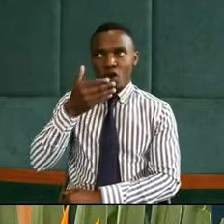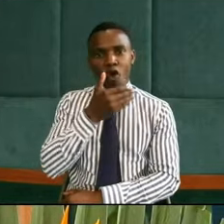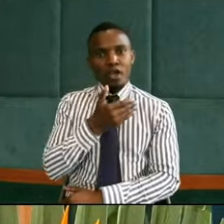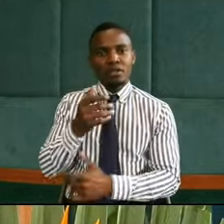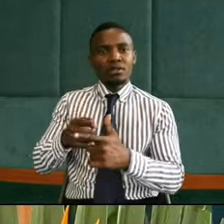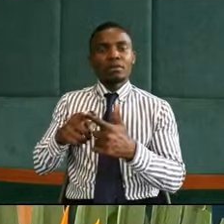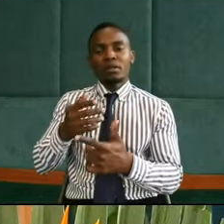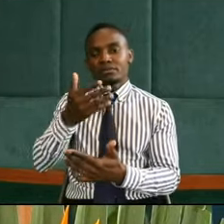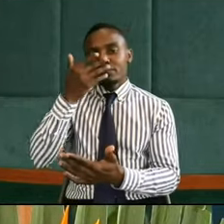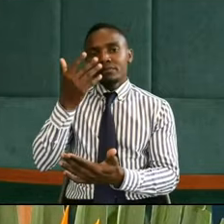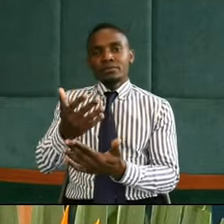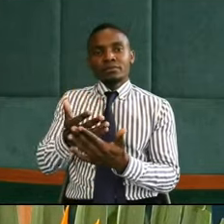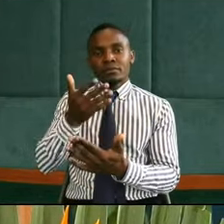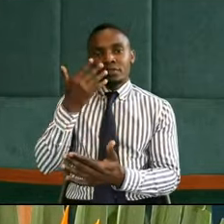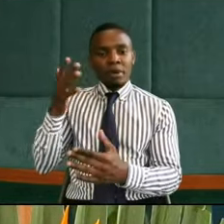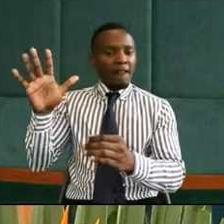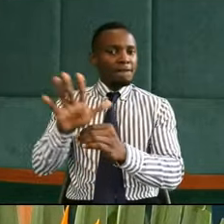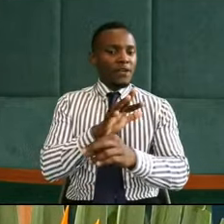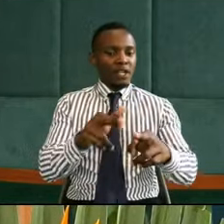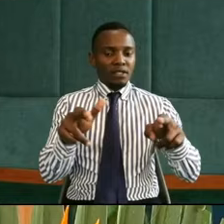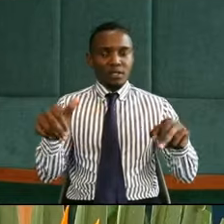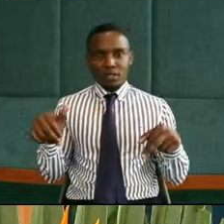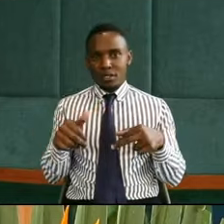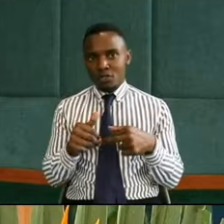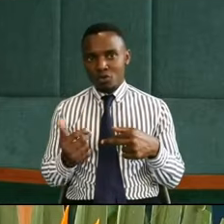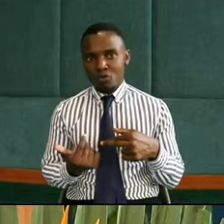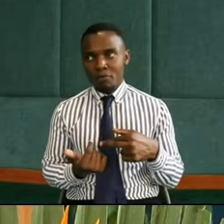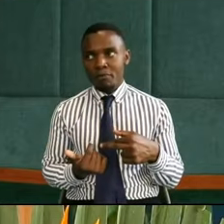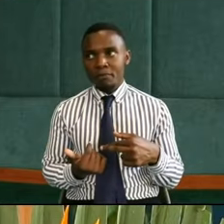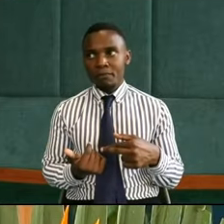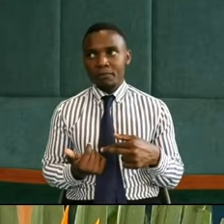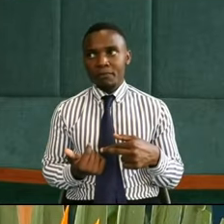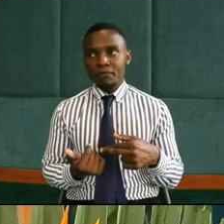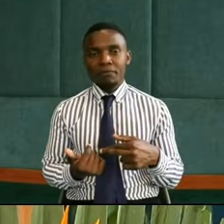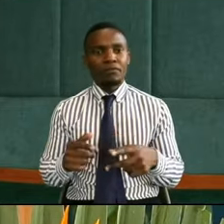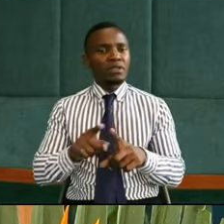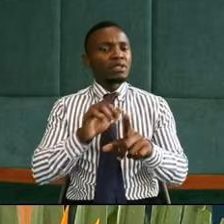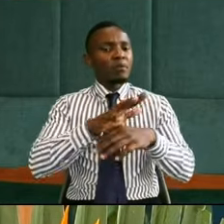room with the fragrance and published her act to all that were